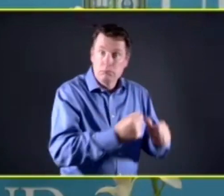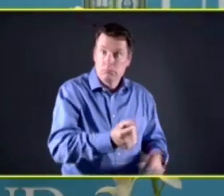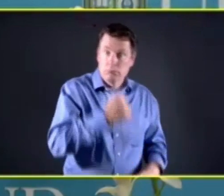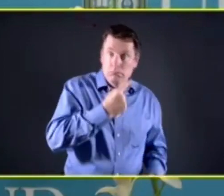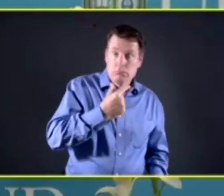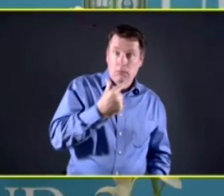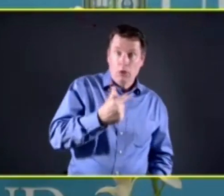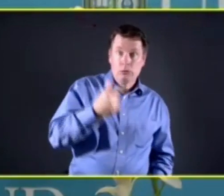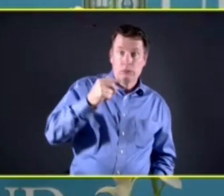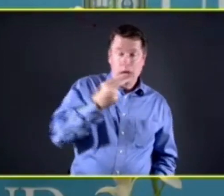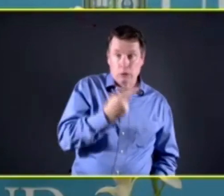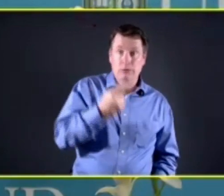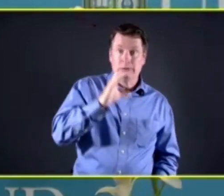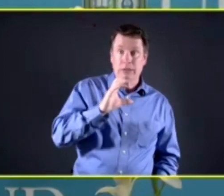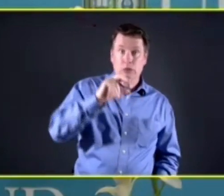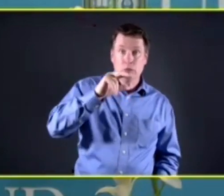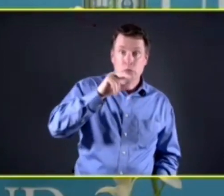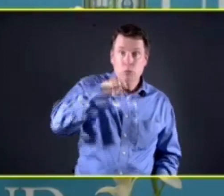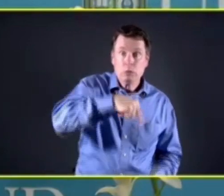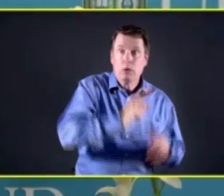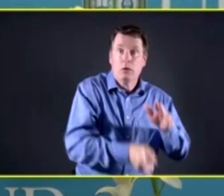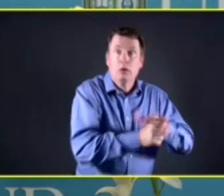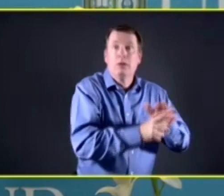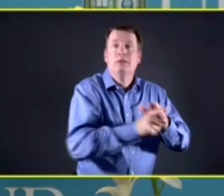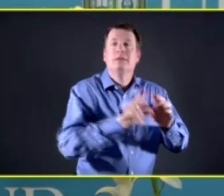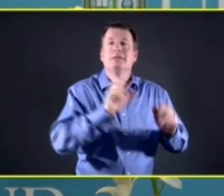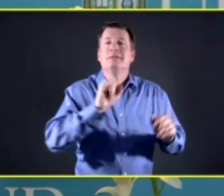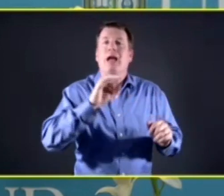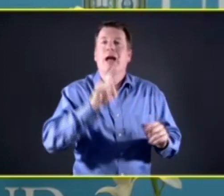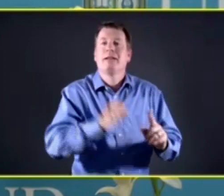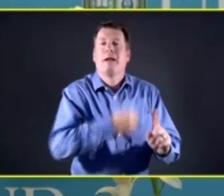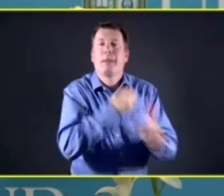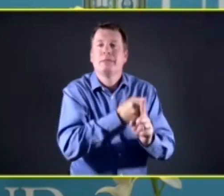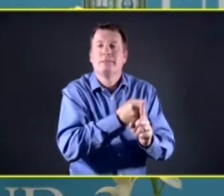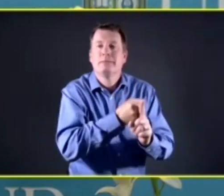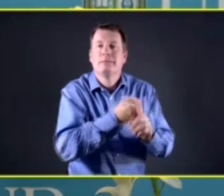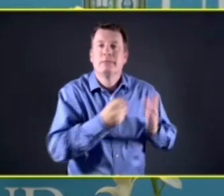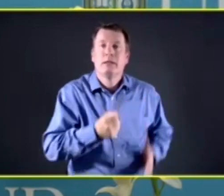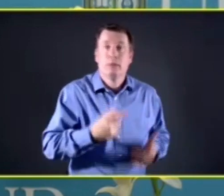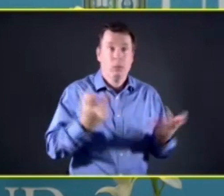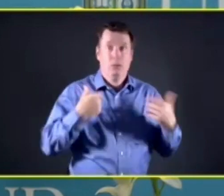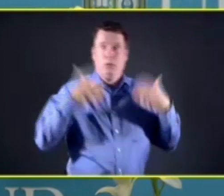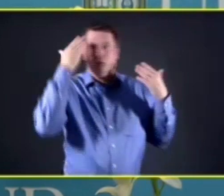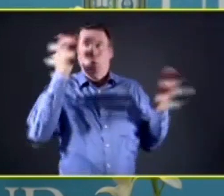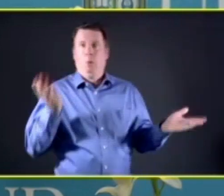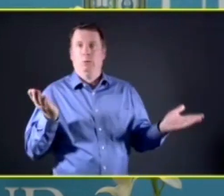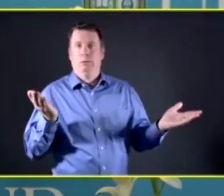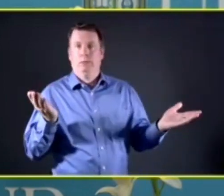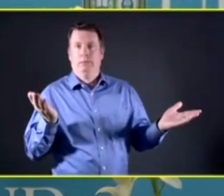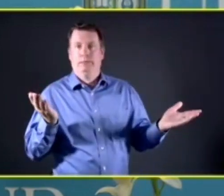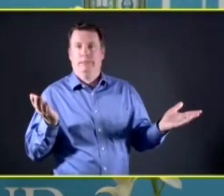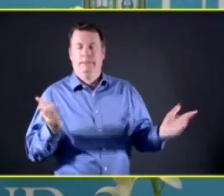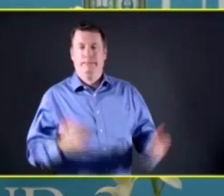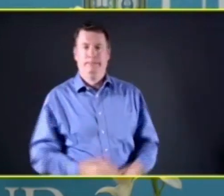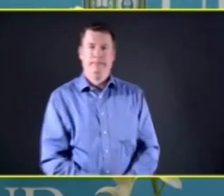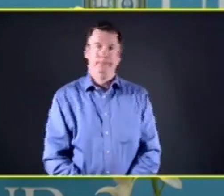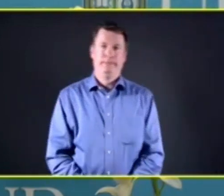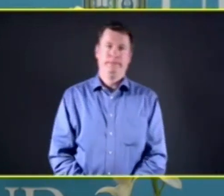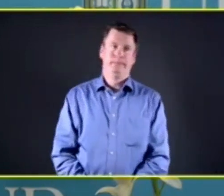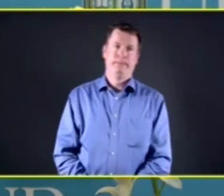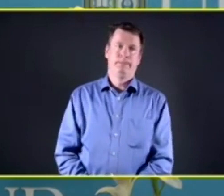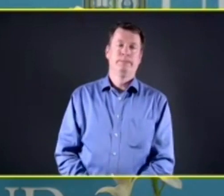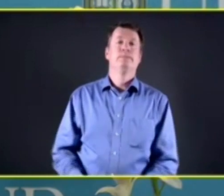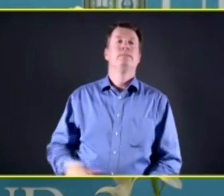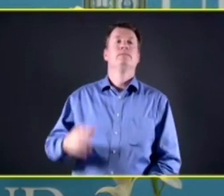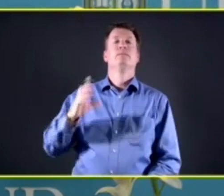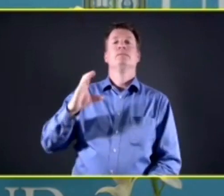my related question is whether you've given thought to the fact that President Trump has been